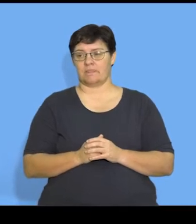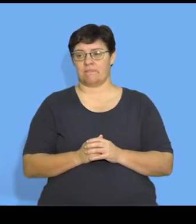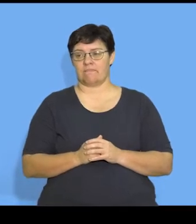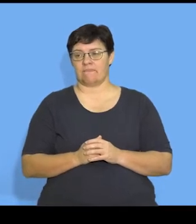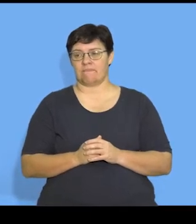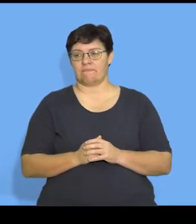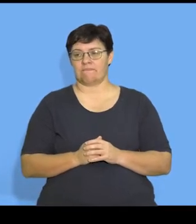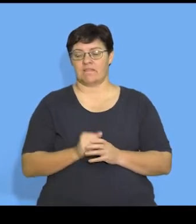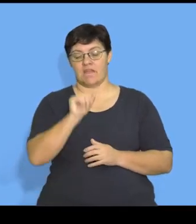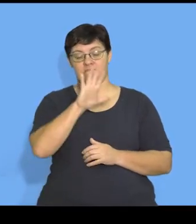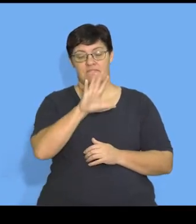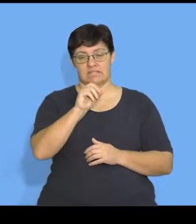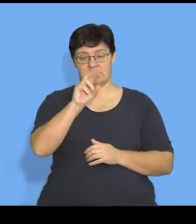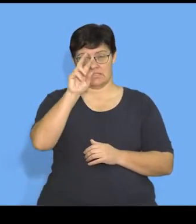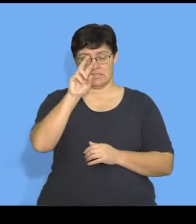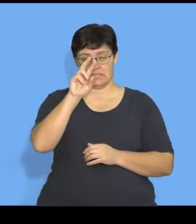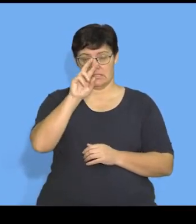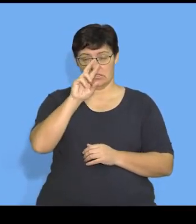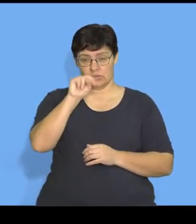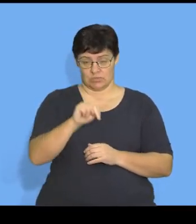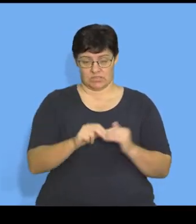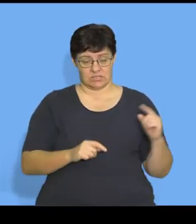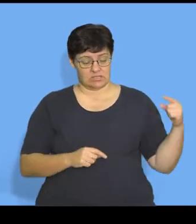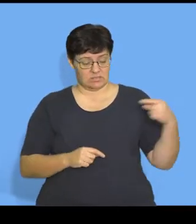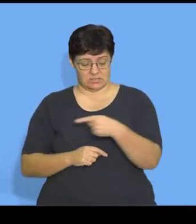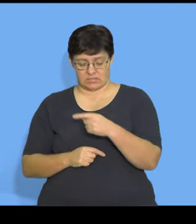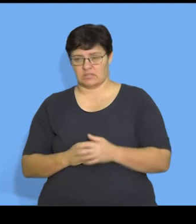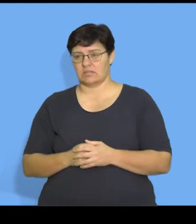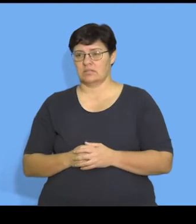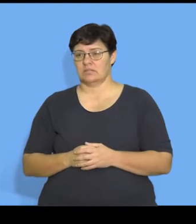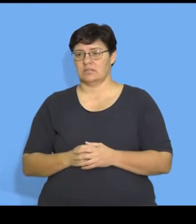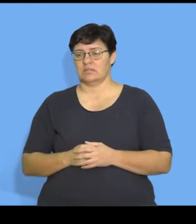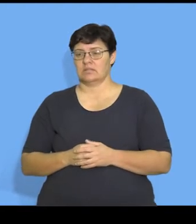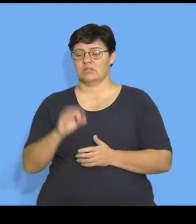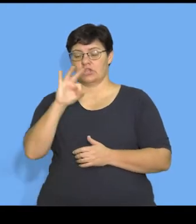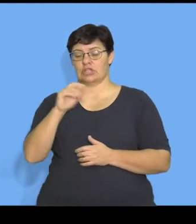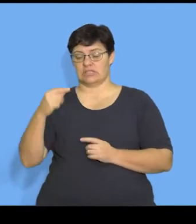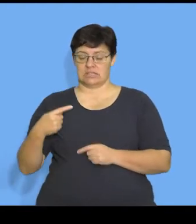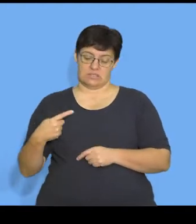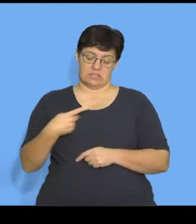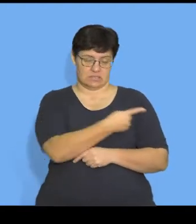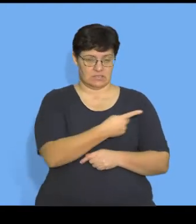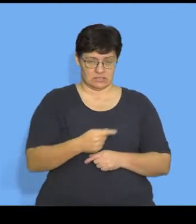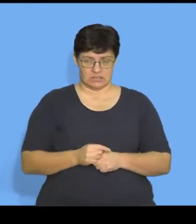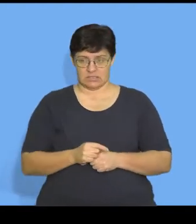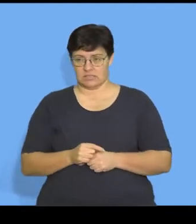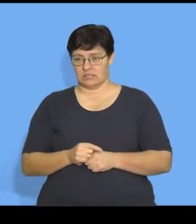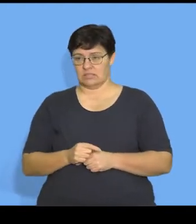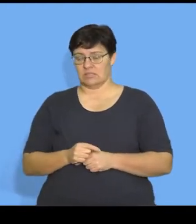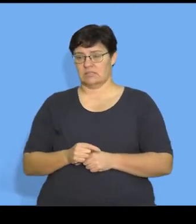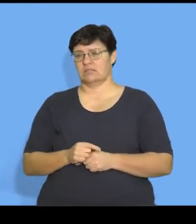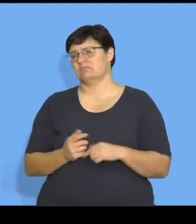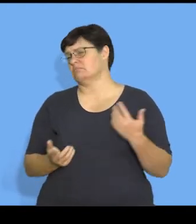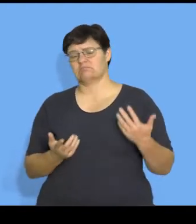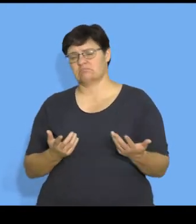going in that direction, and we have 30 going in that direction. Logically and